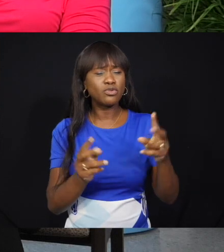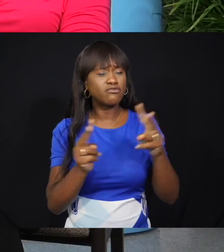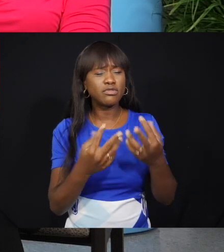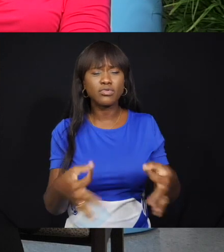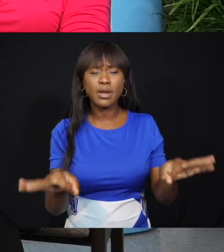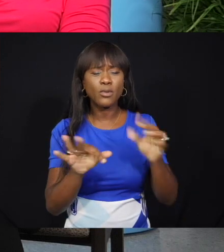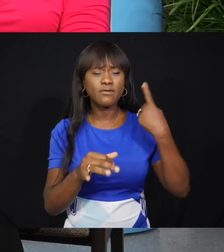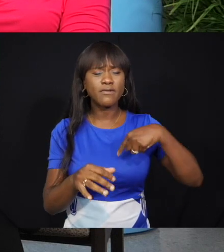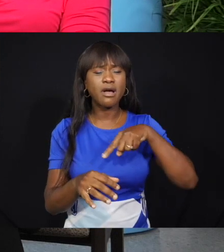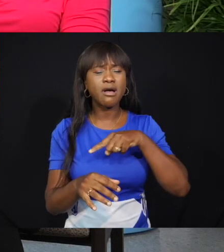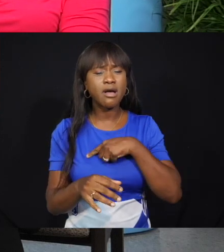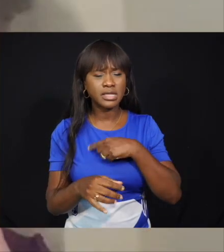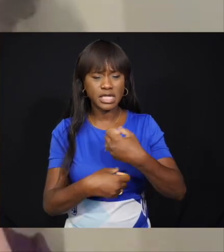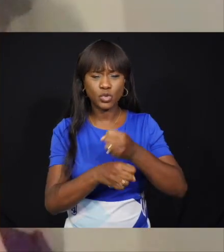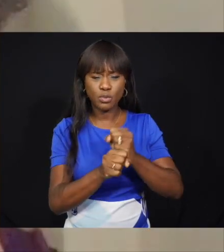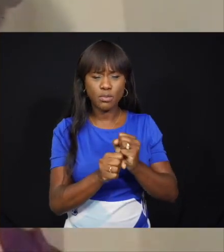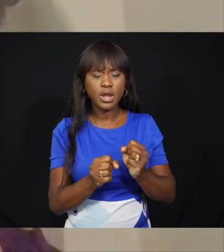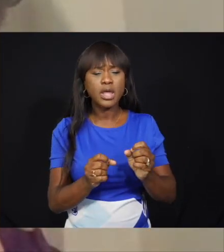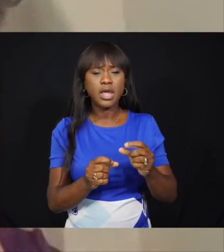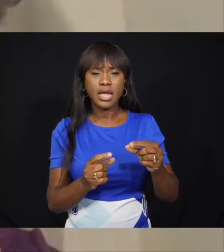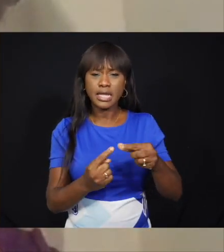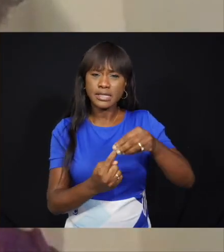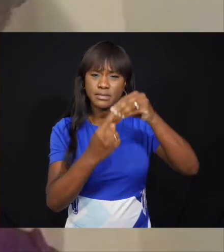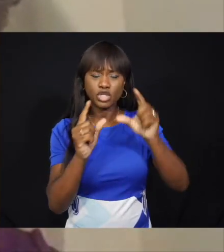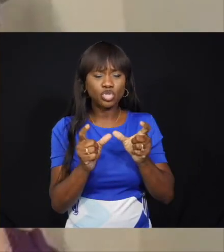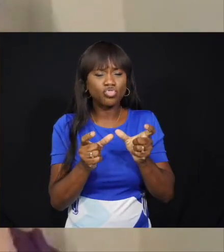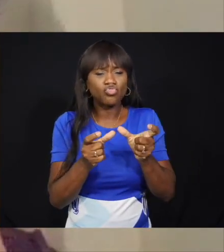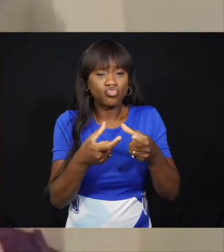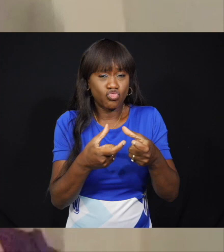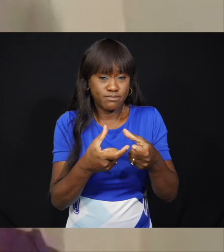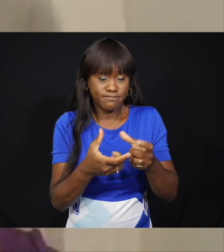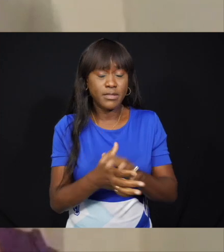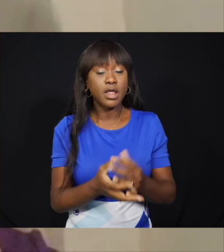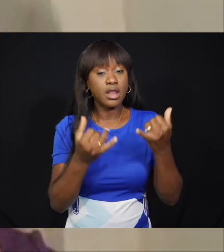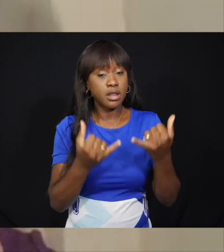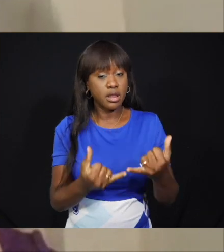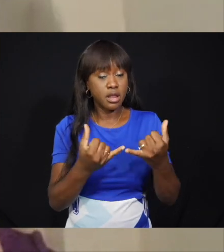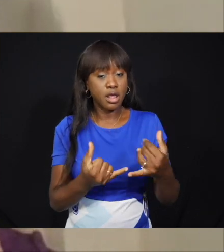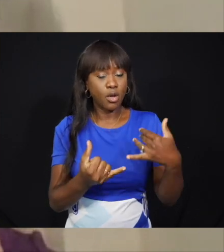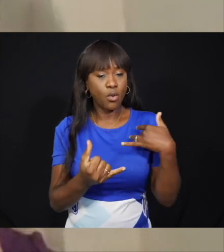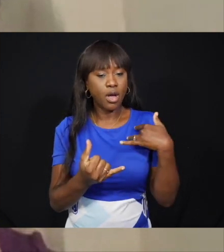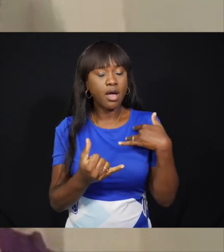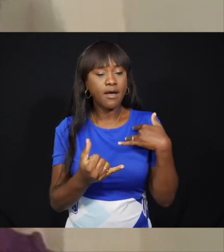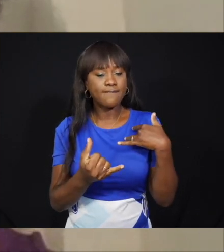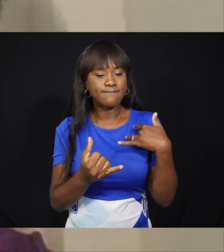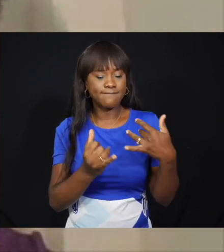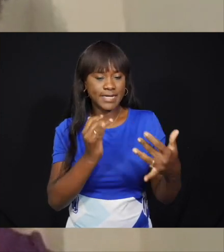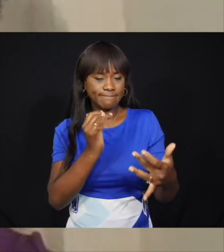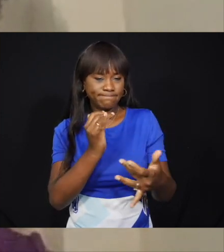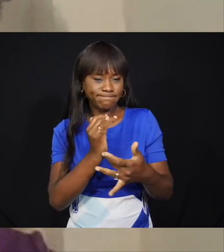next. Thank you. As our seniors, you are very important to us. So important that we created the